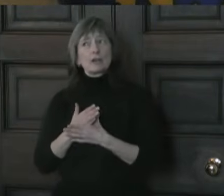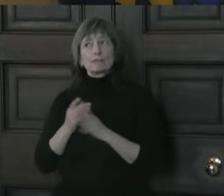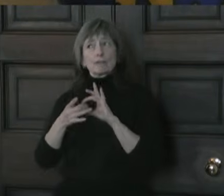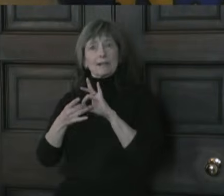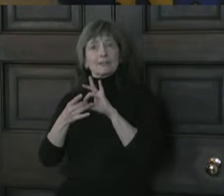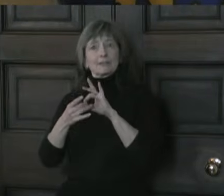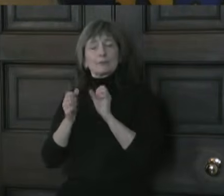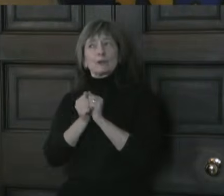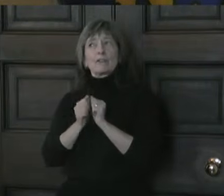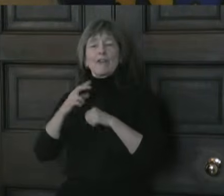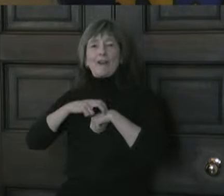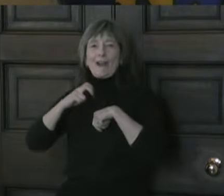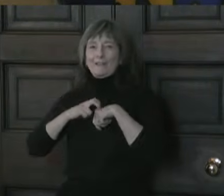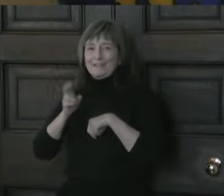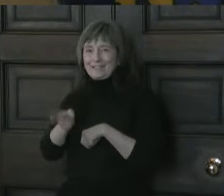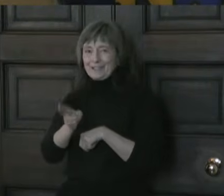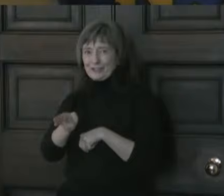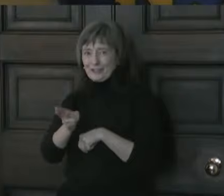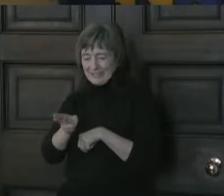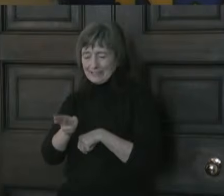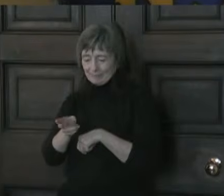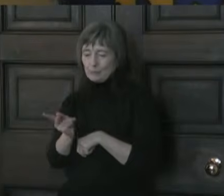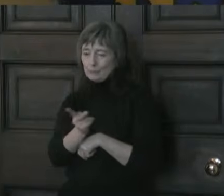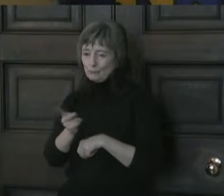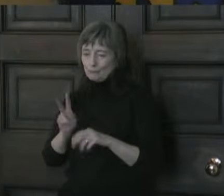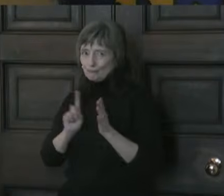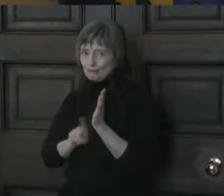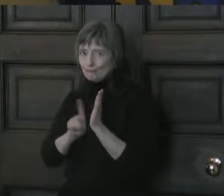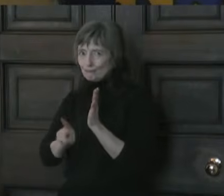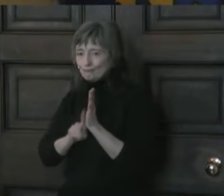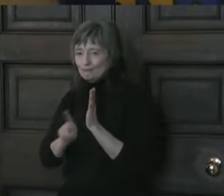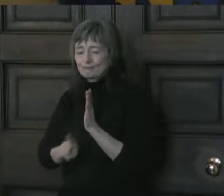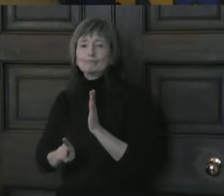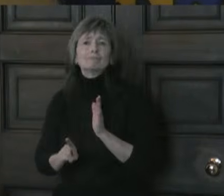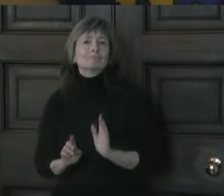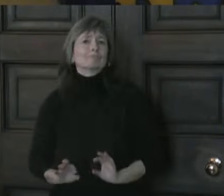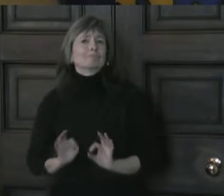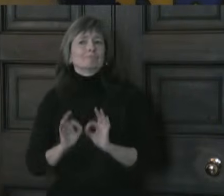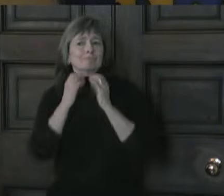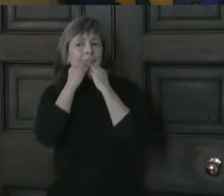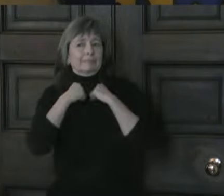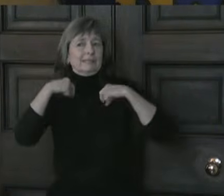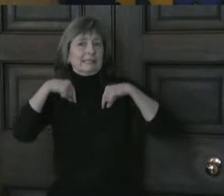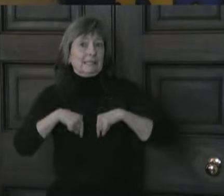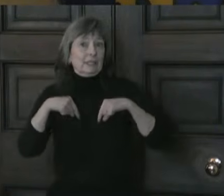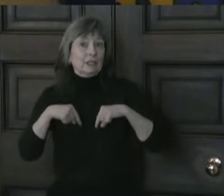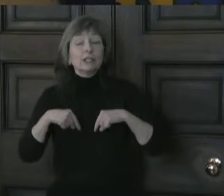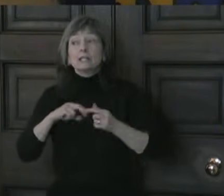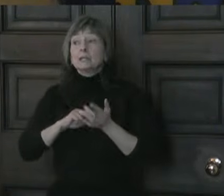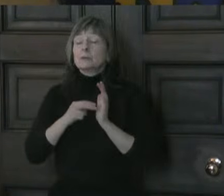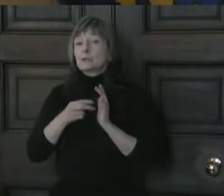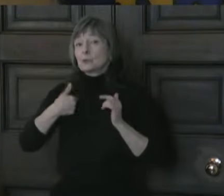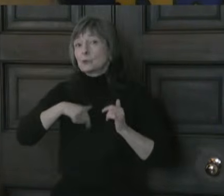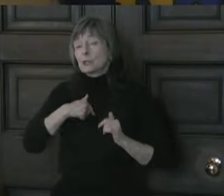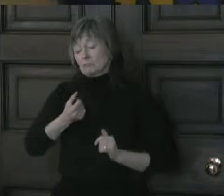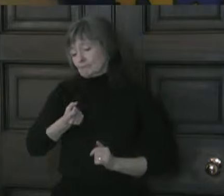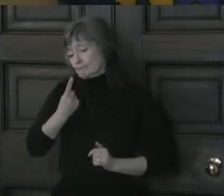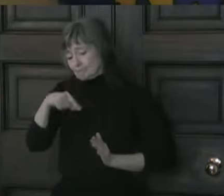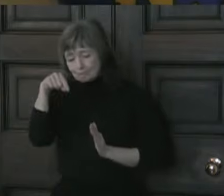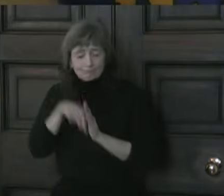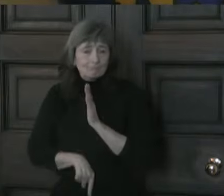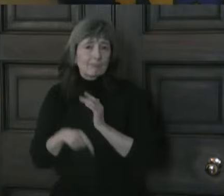had with our Irish heritage. So very important, allowing us to have a deeper understanding